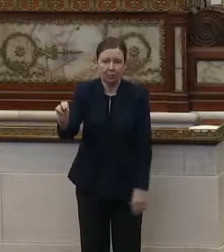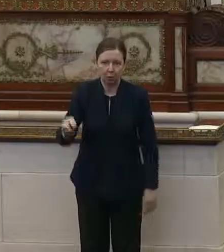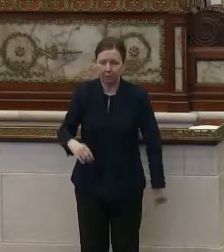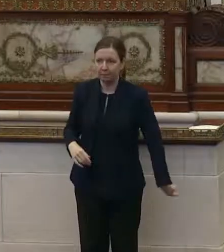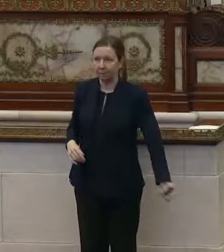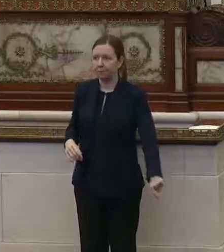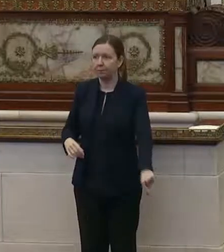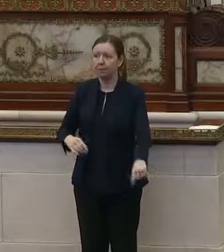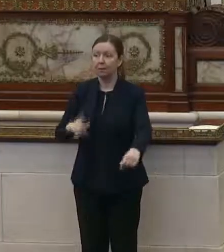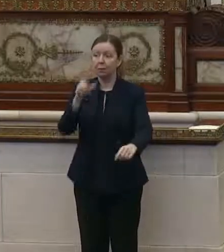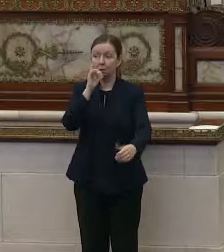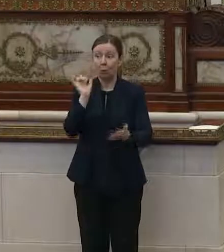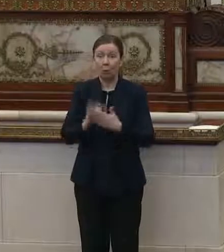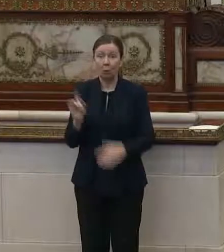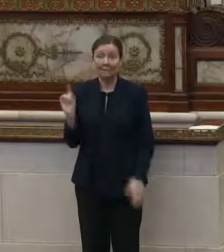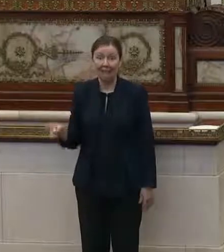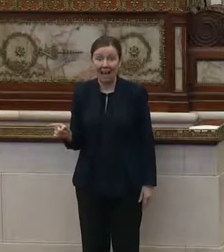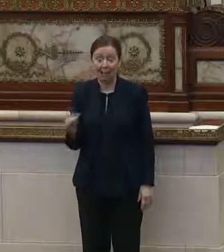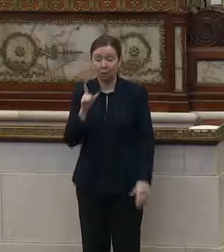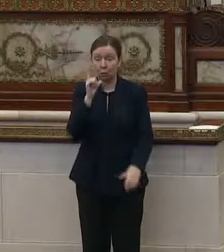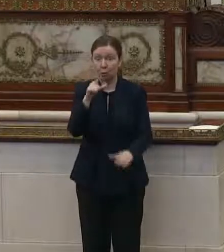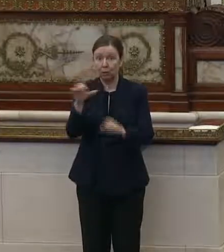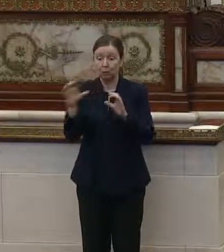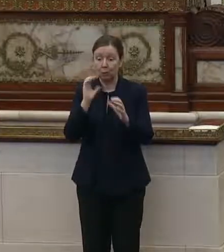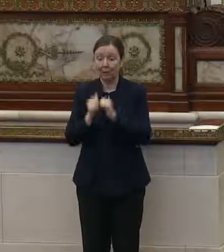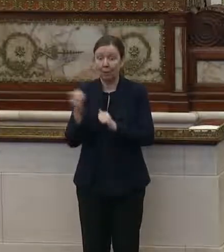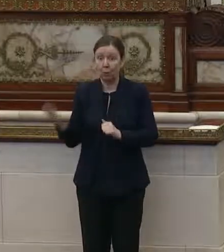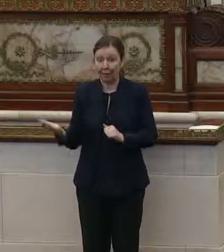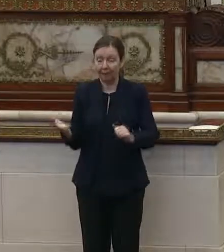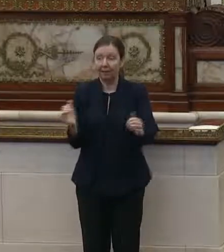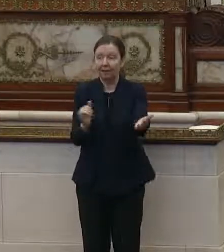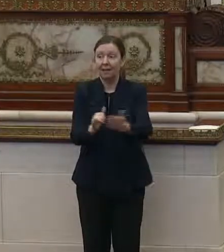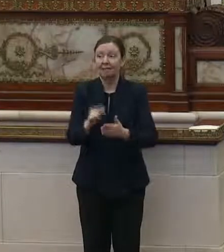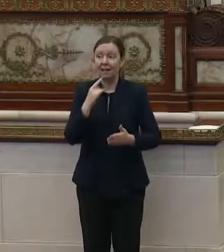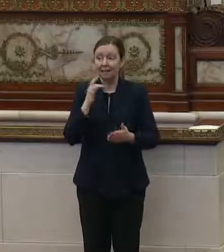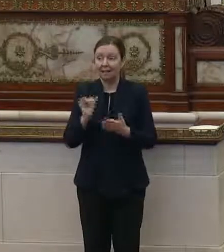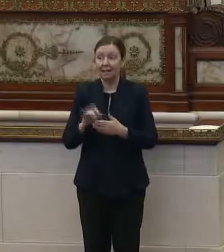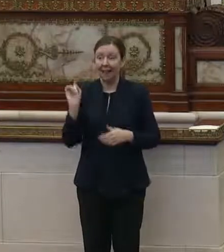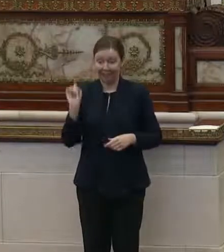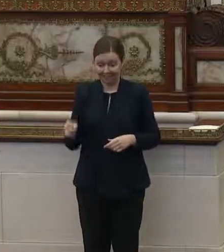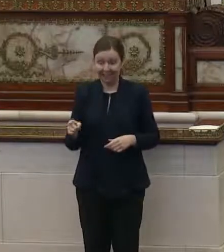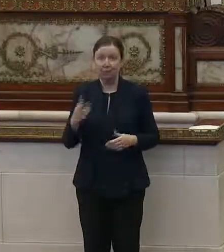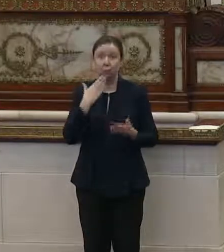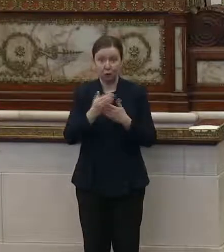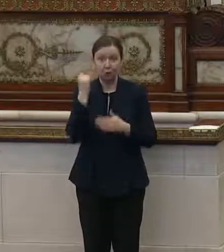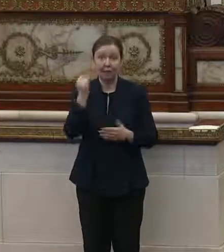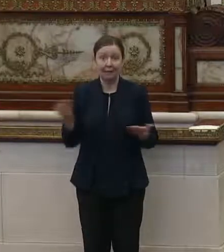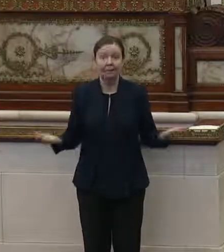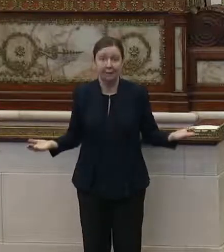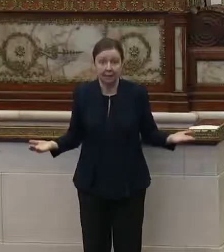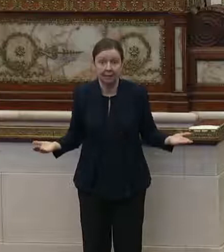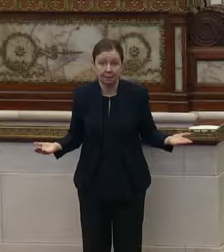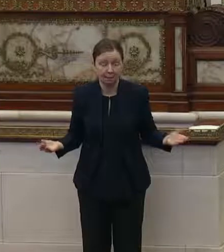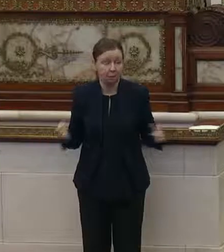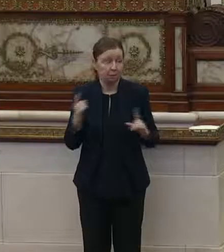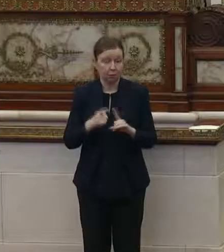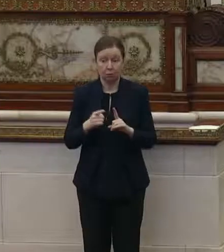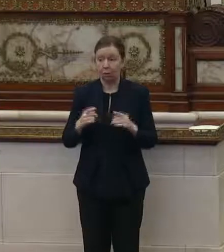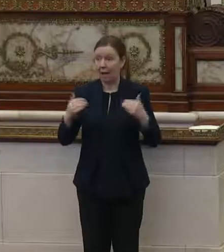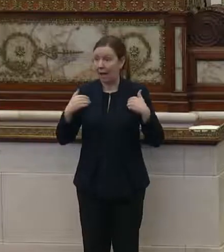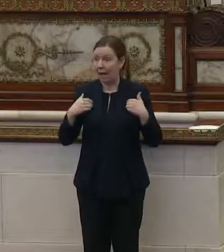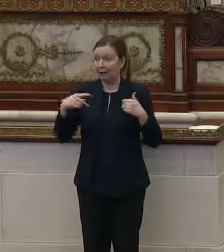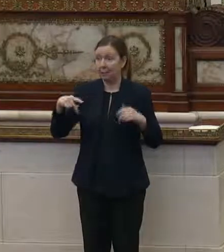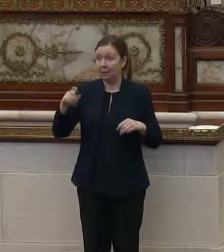was that? Who did you communicate with that said that this was a good idea to